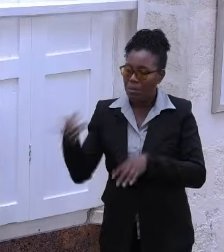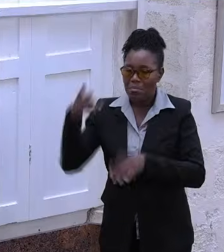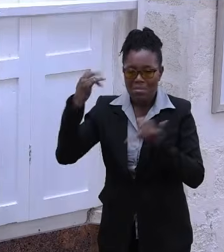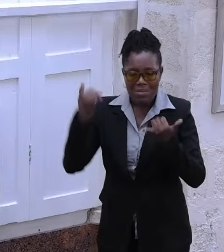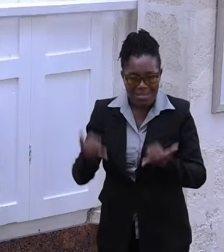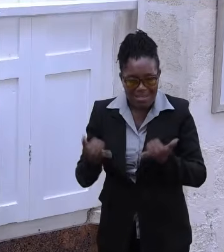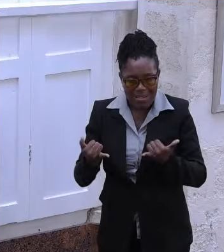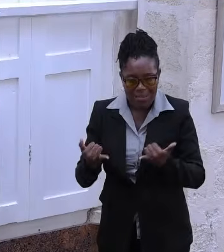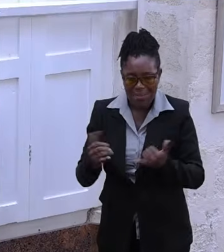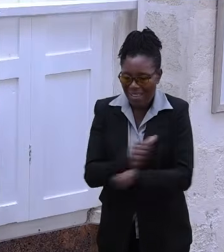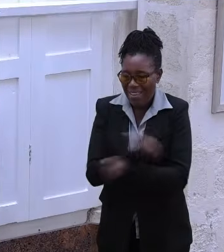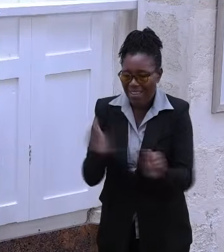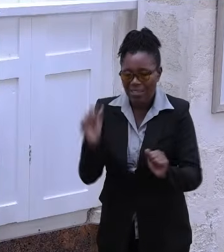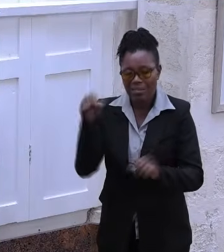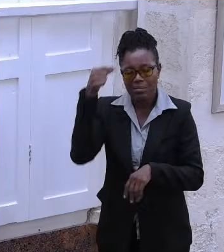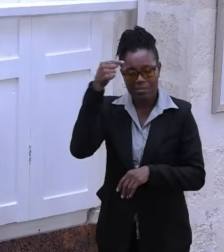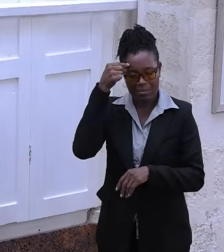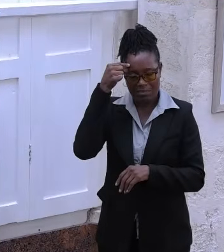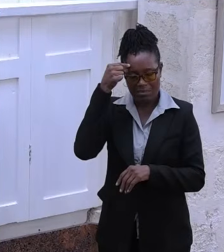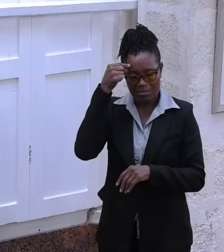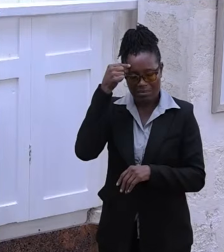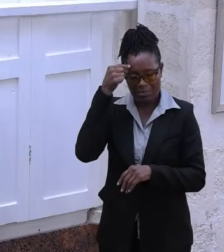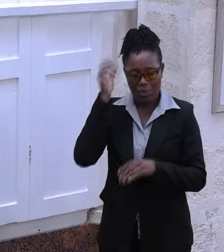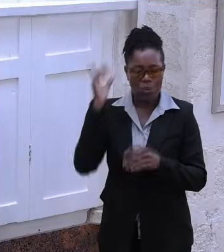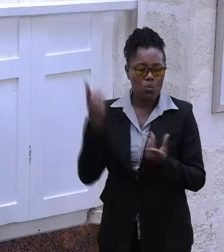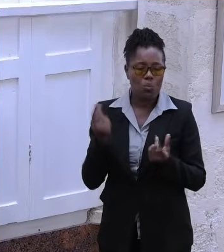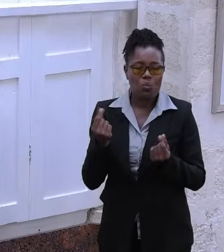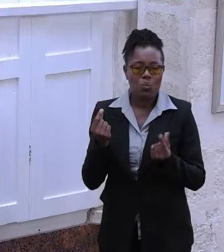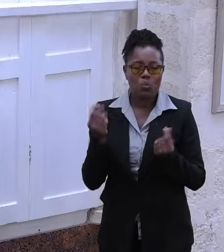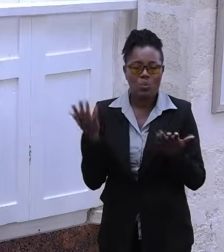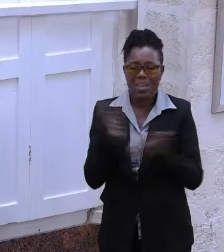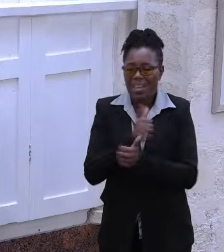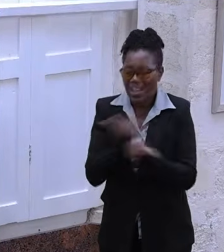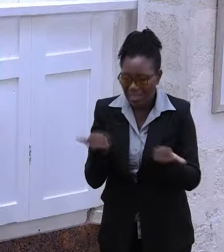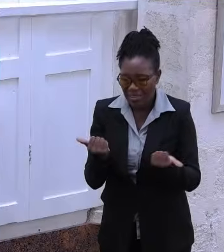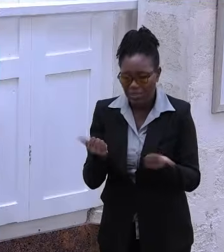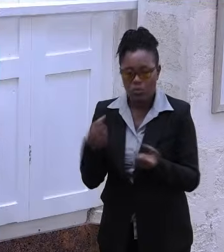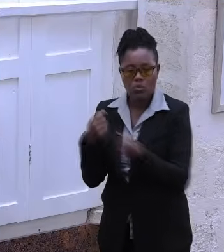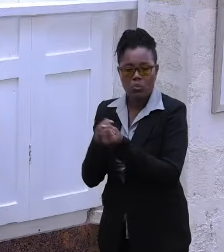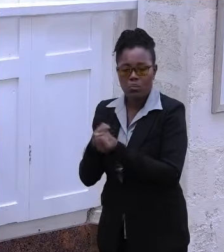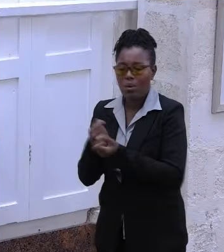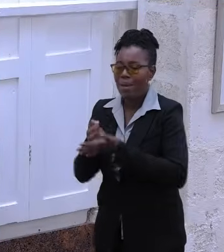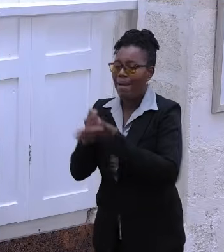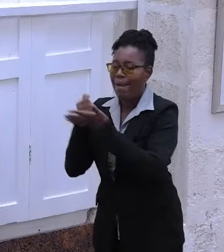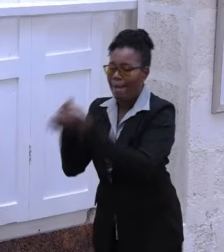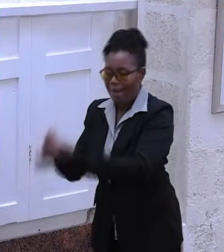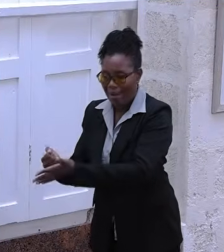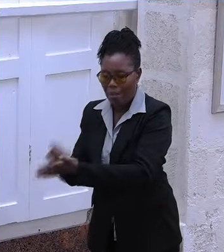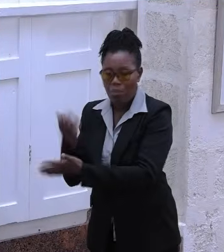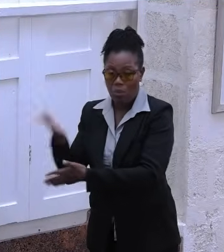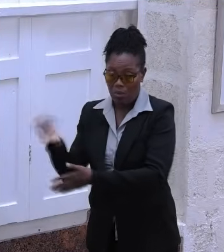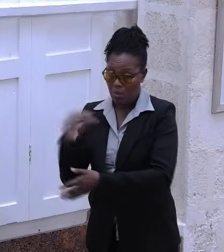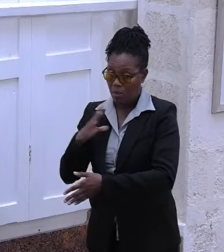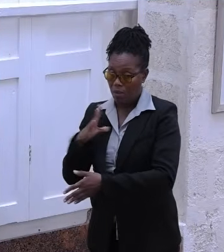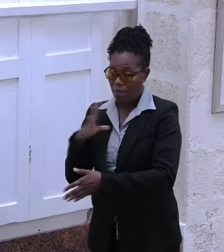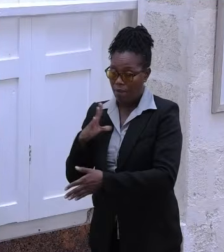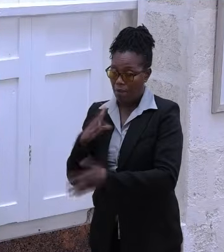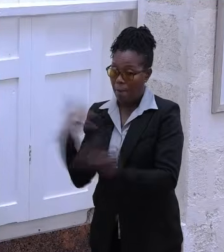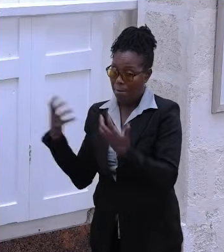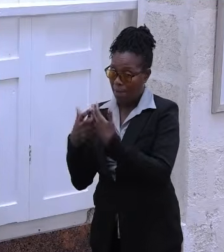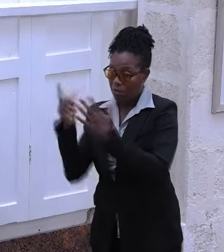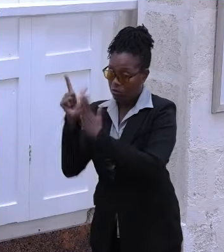Any government will do anything to facilitate it once it is legitimate.